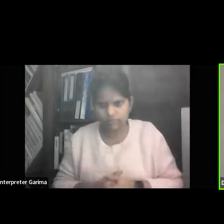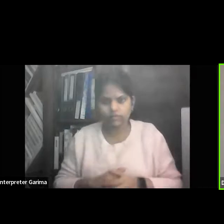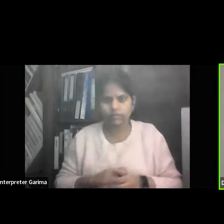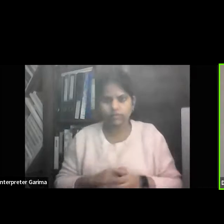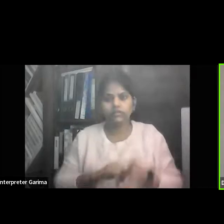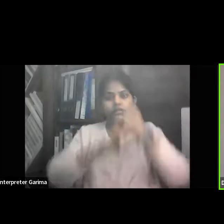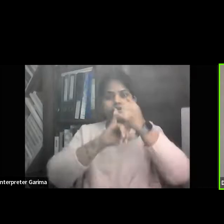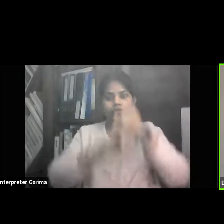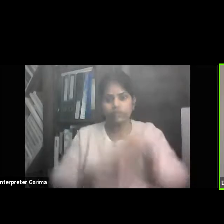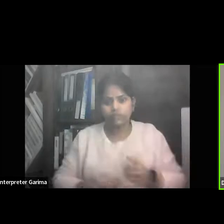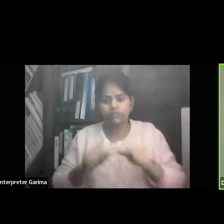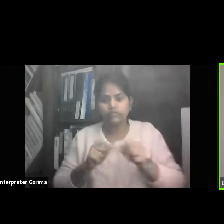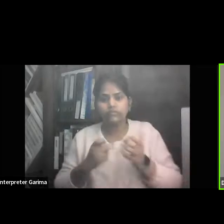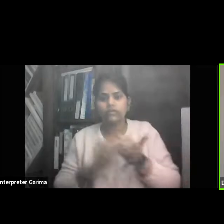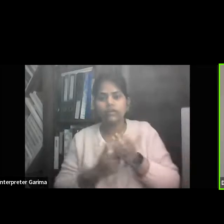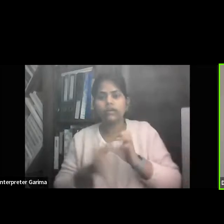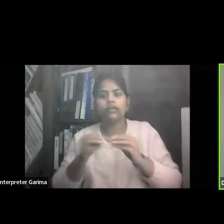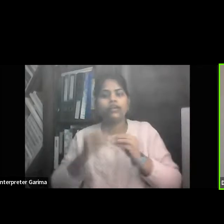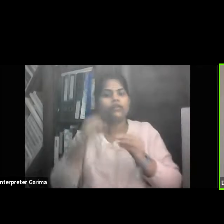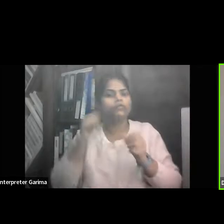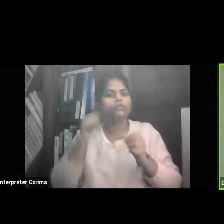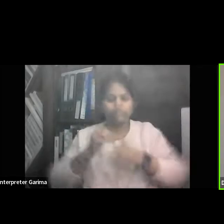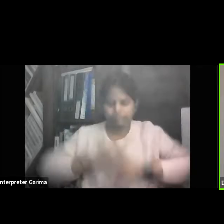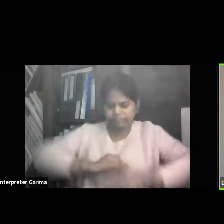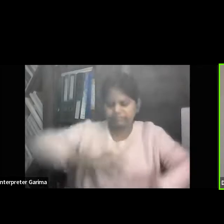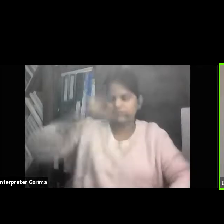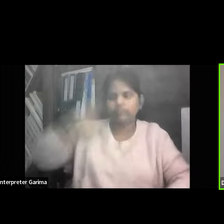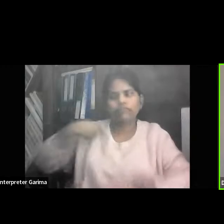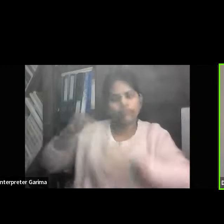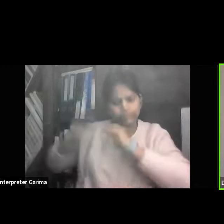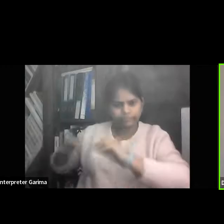where I was brought up. I did my PhD